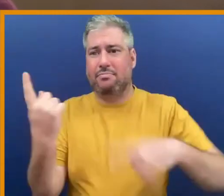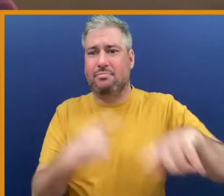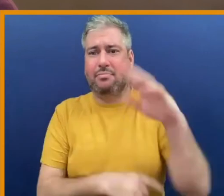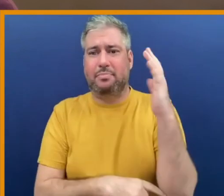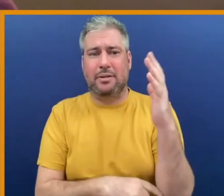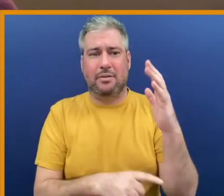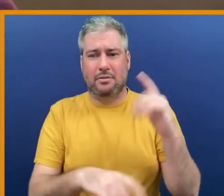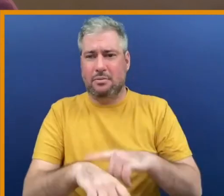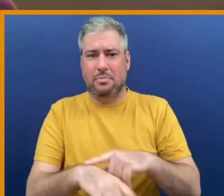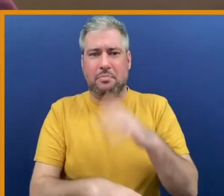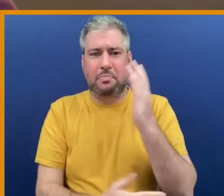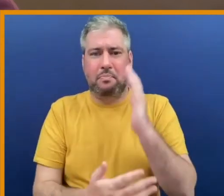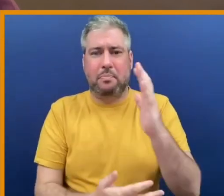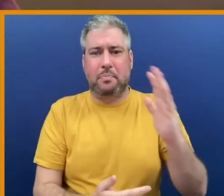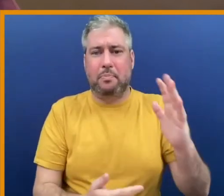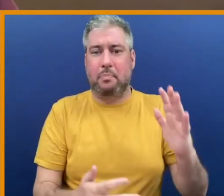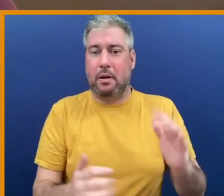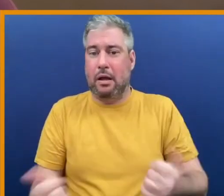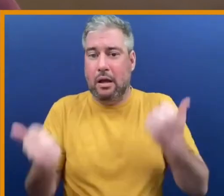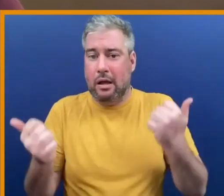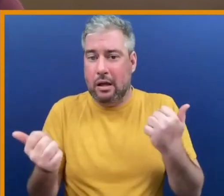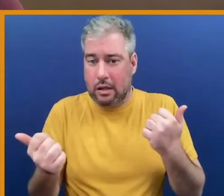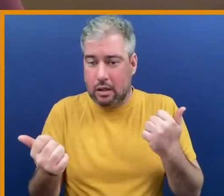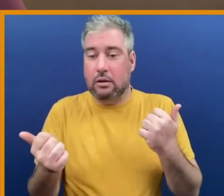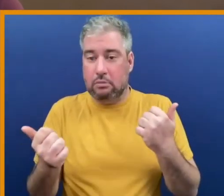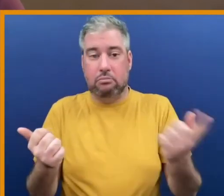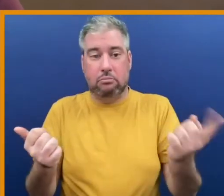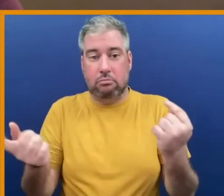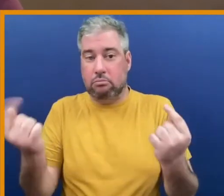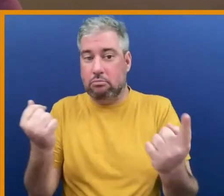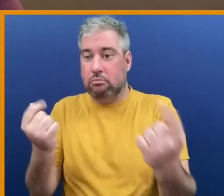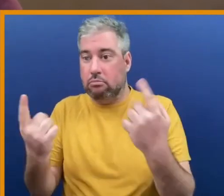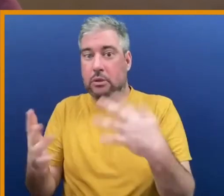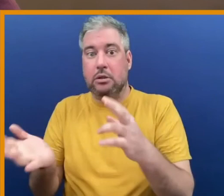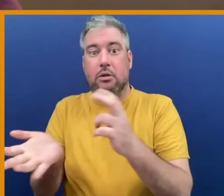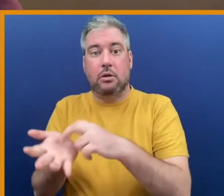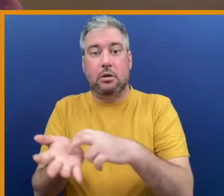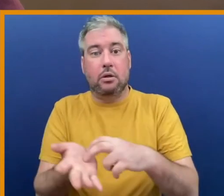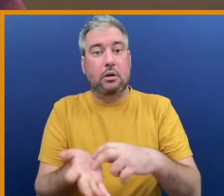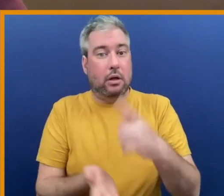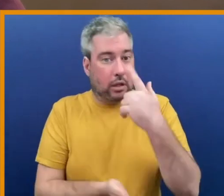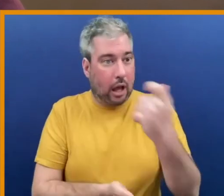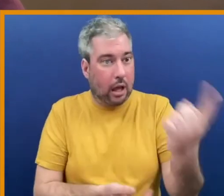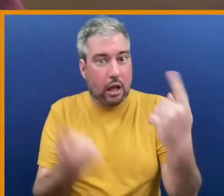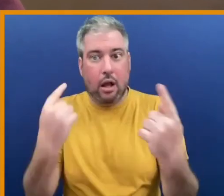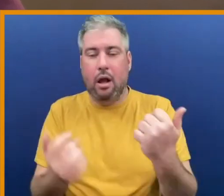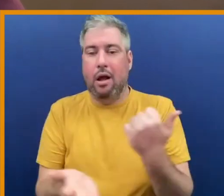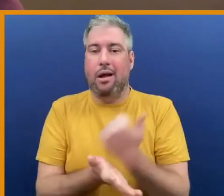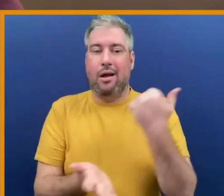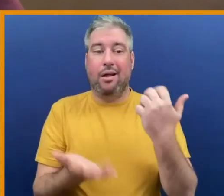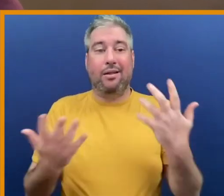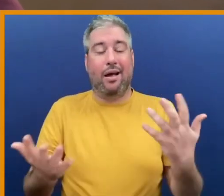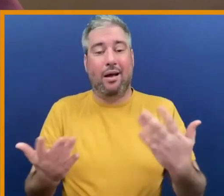speakers who put cards in for this debate, which is fantastic. We're now going to move to a series of 2 votes. The first